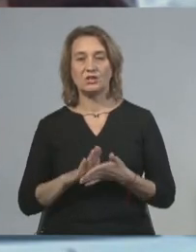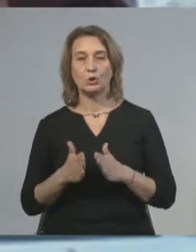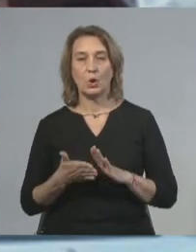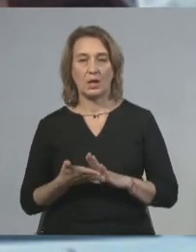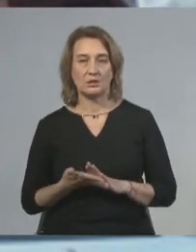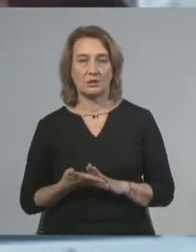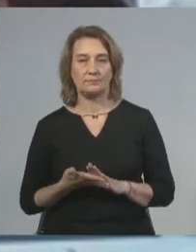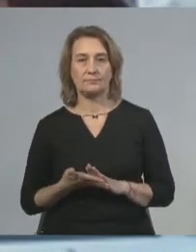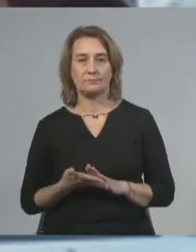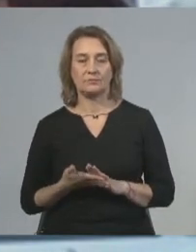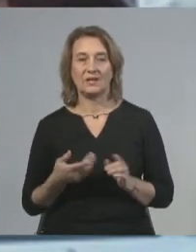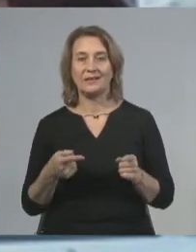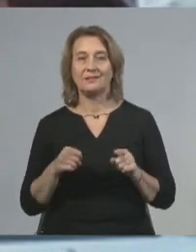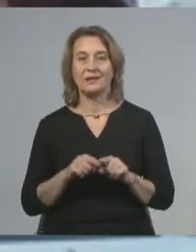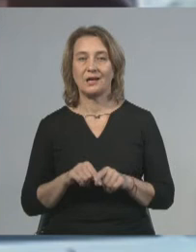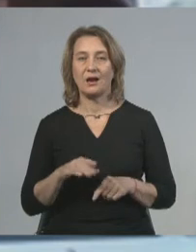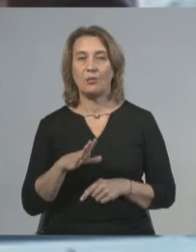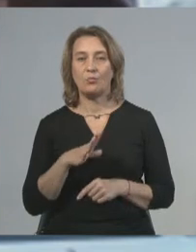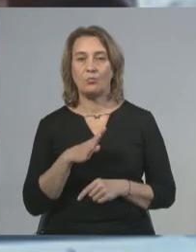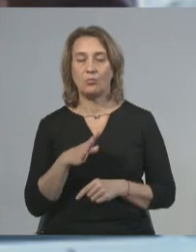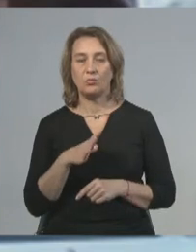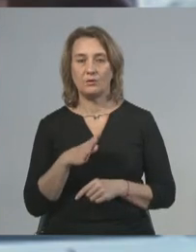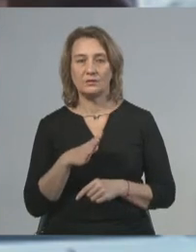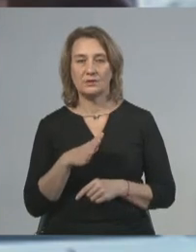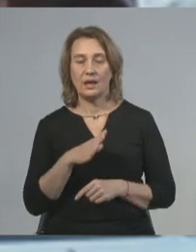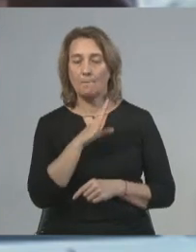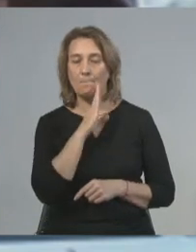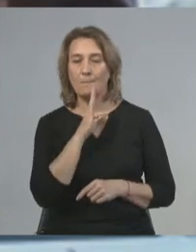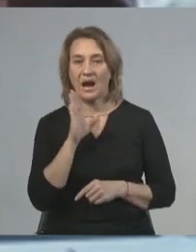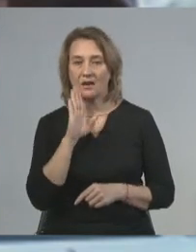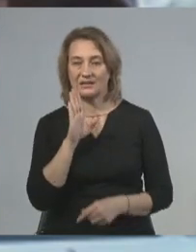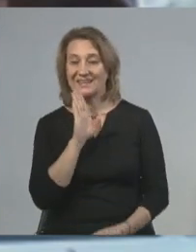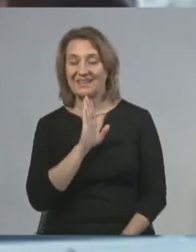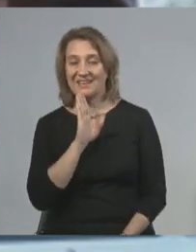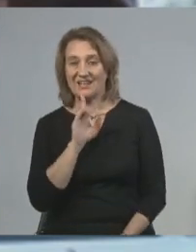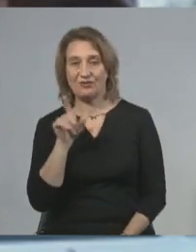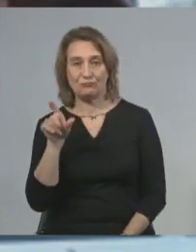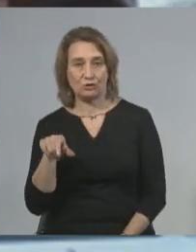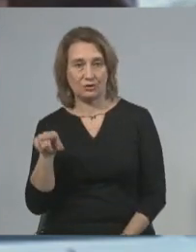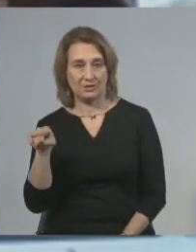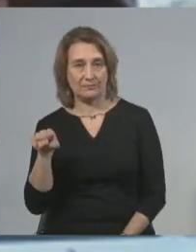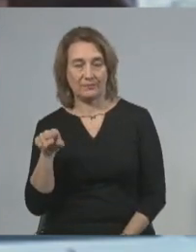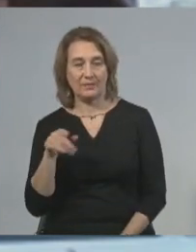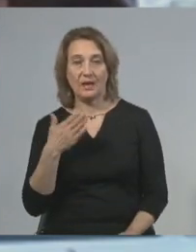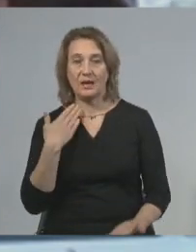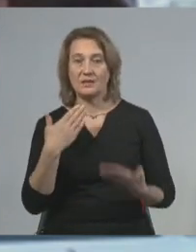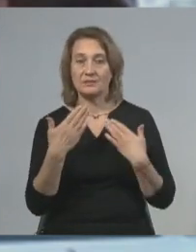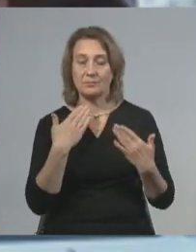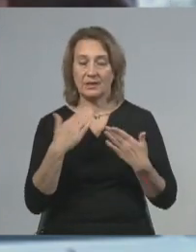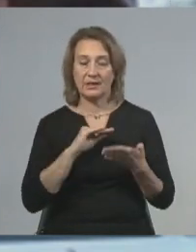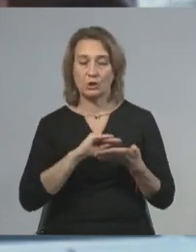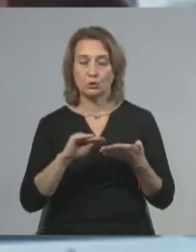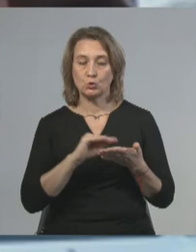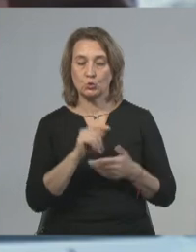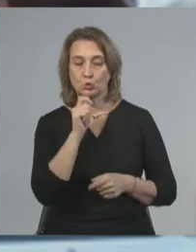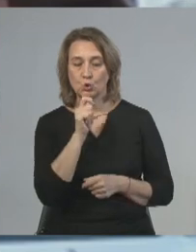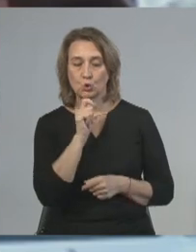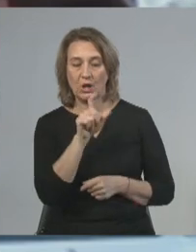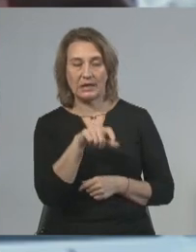mother who was communicating with with the media and with a journalist and